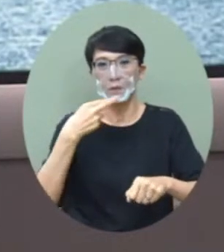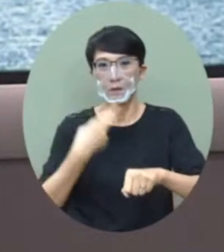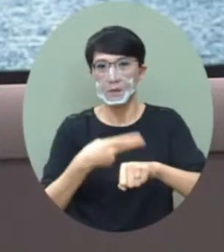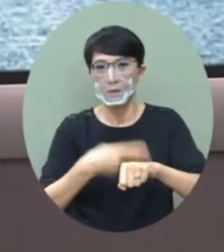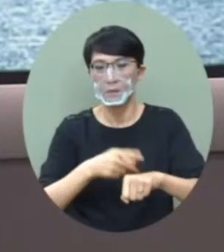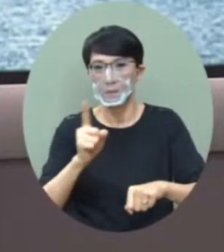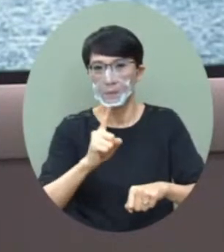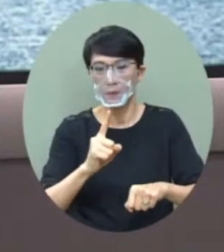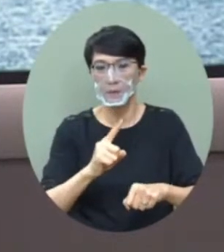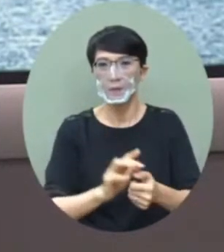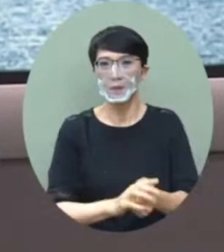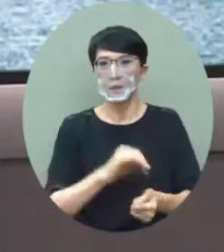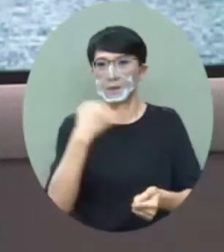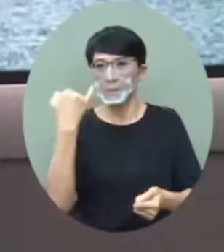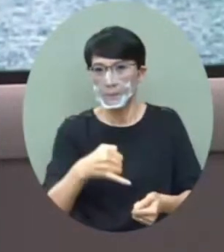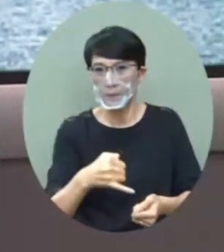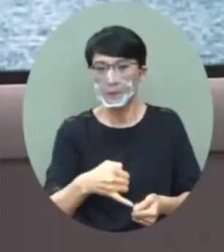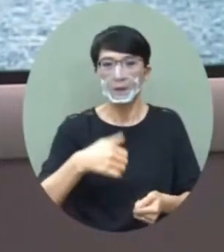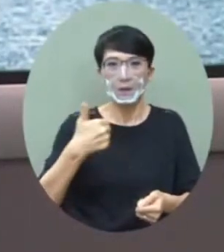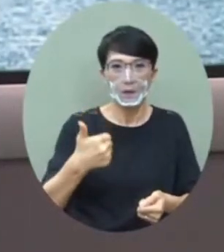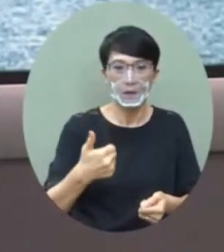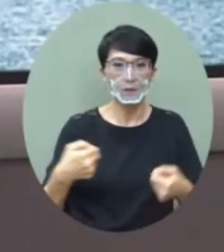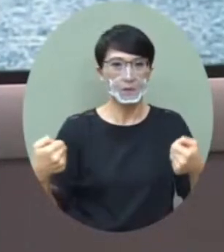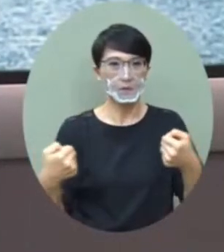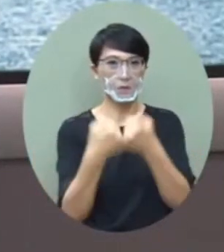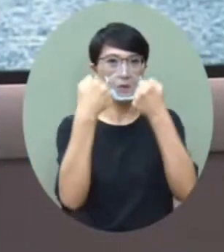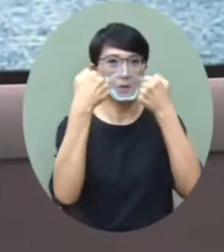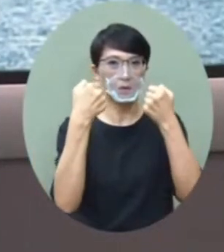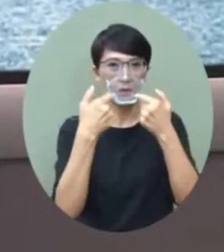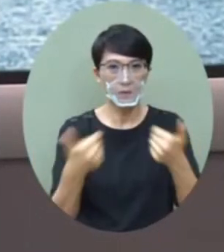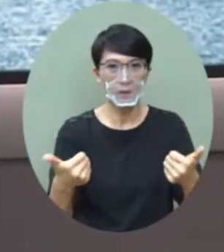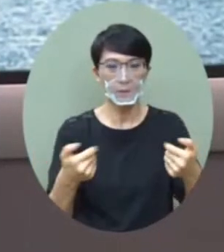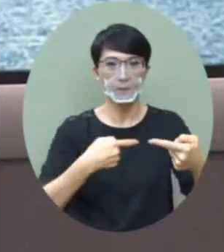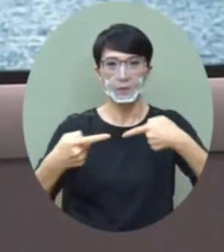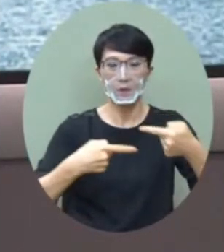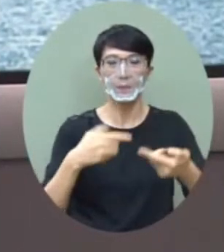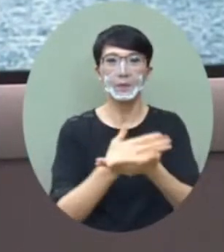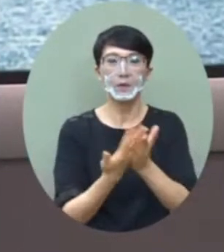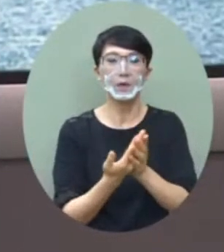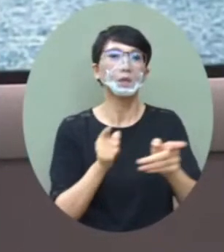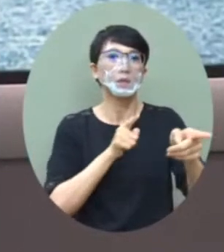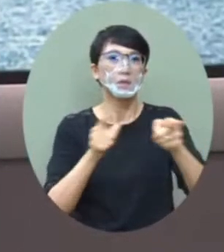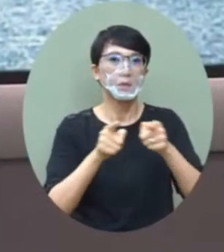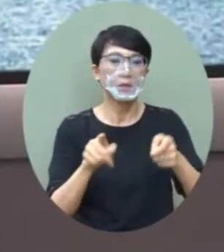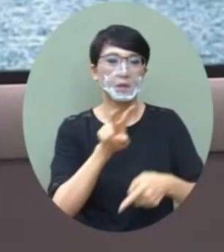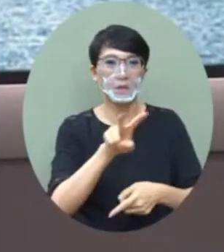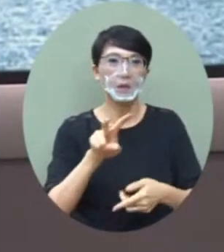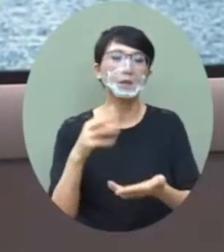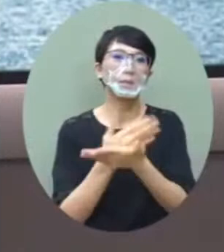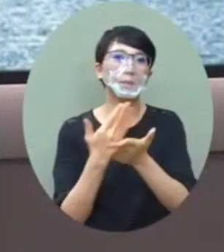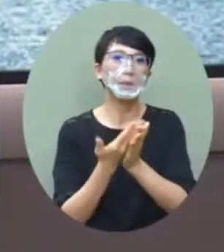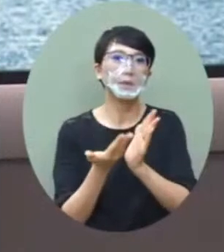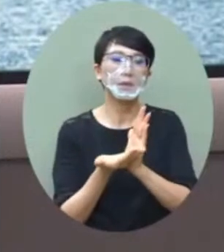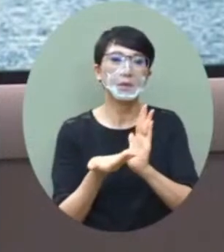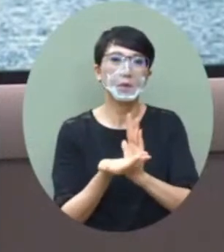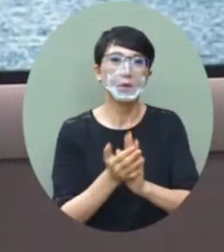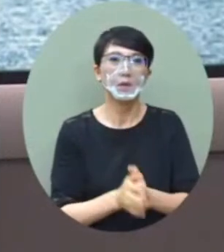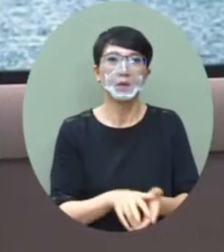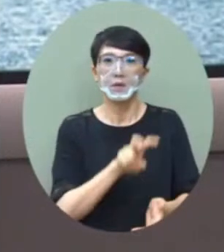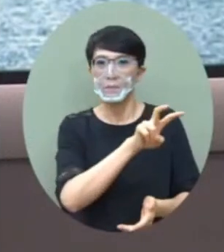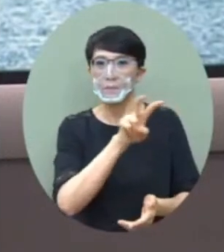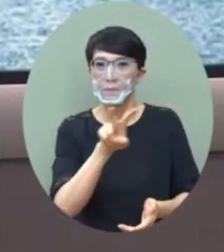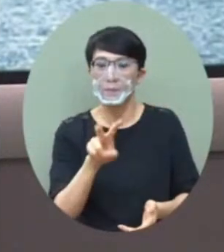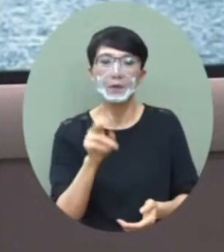should know the characteristics, the contraindications, and indications of a drug before prescribing it